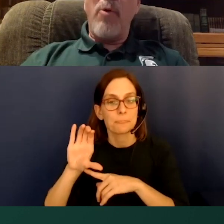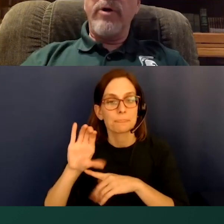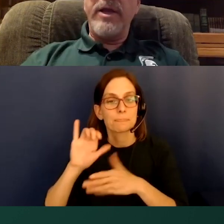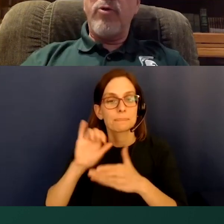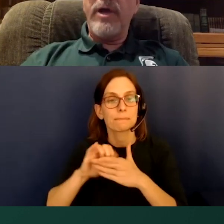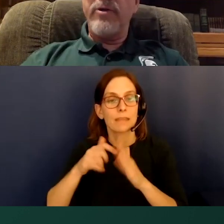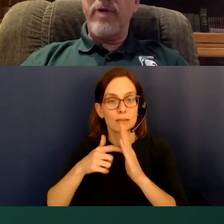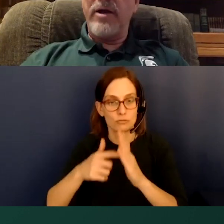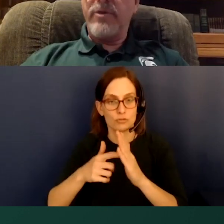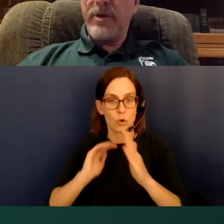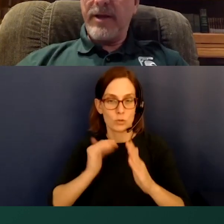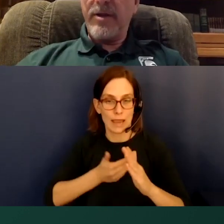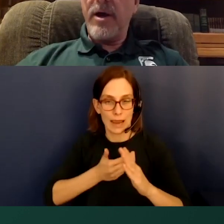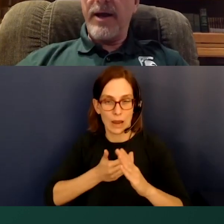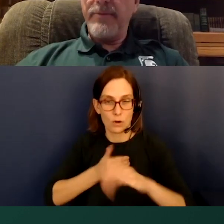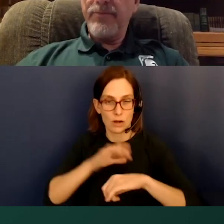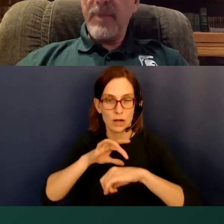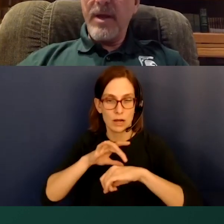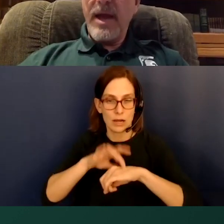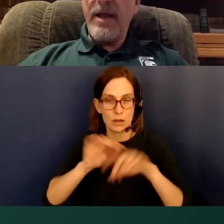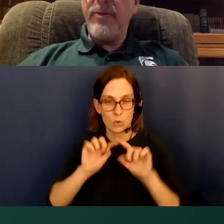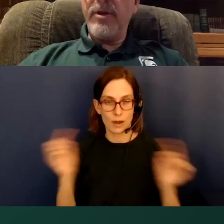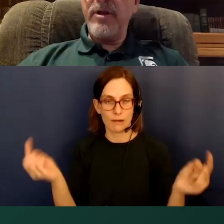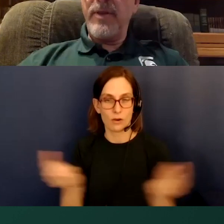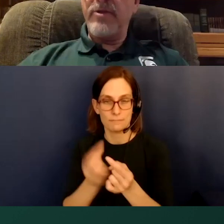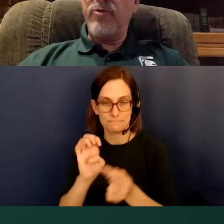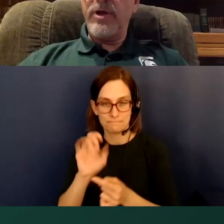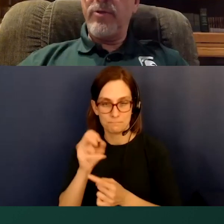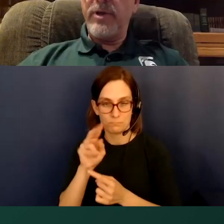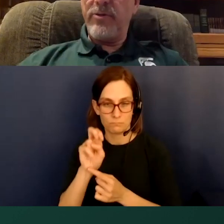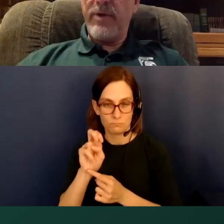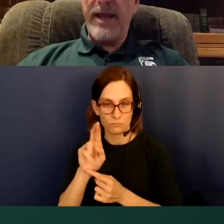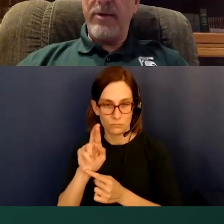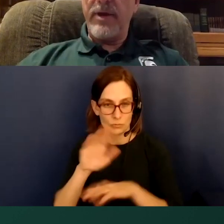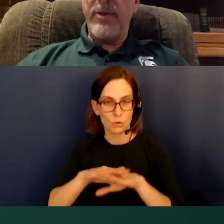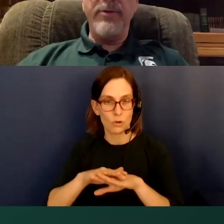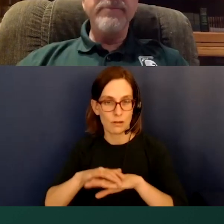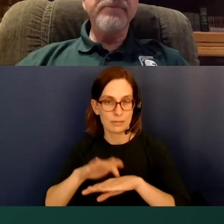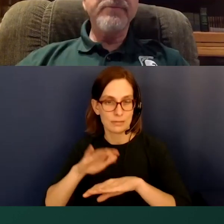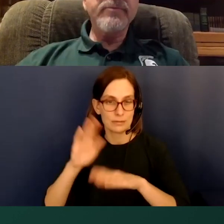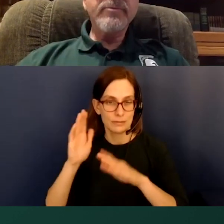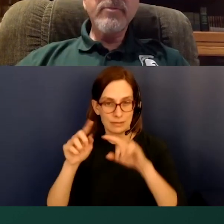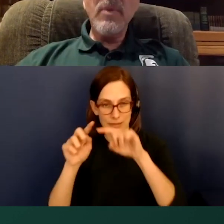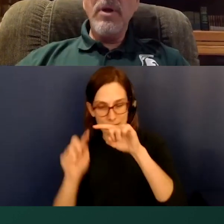of our equator onto the night sky. And this is that 23-degree angle right there.